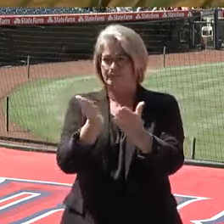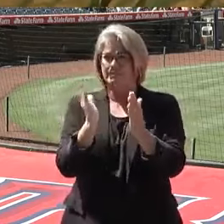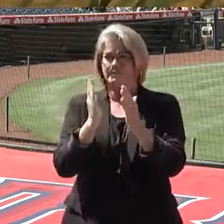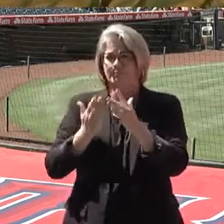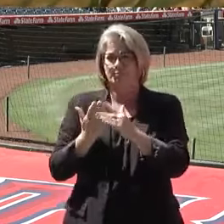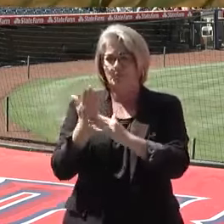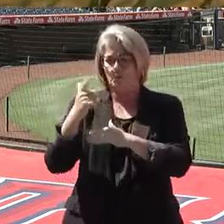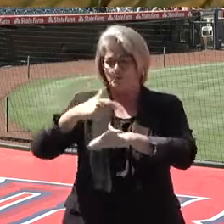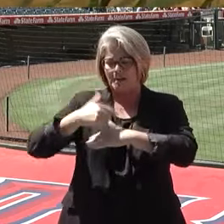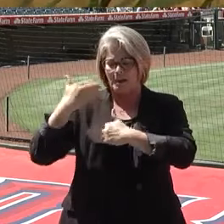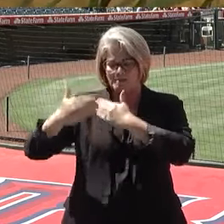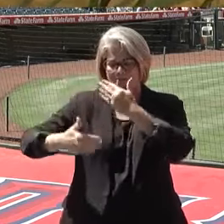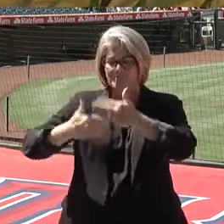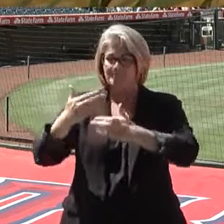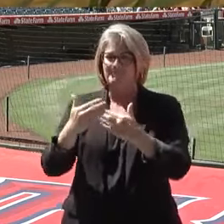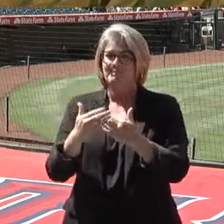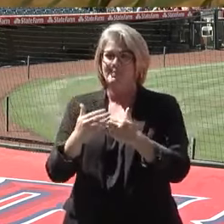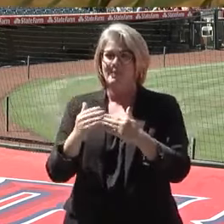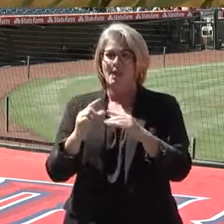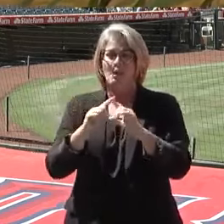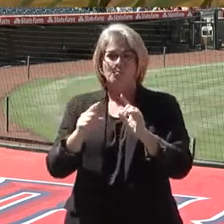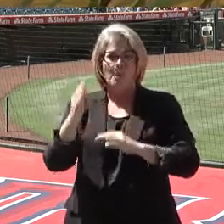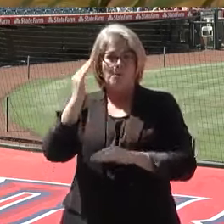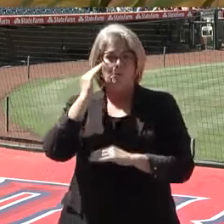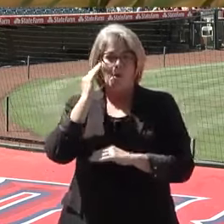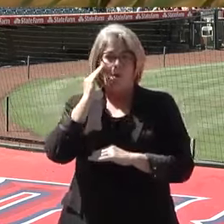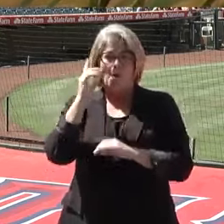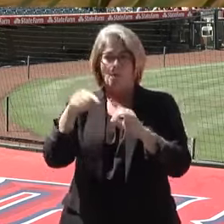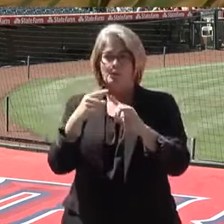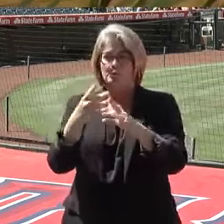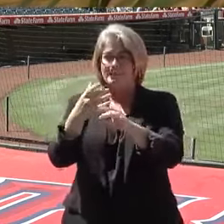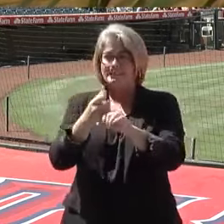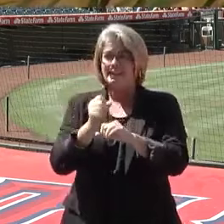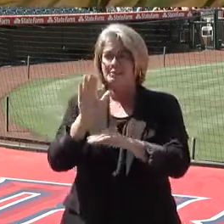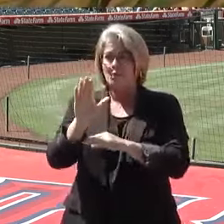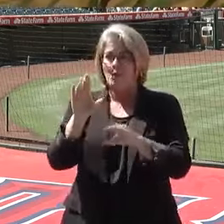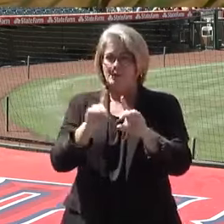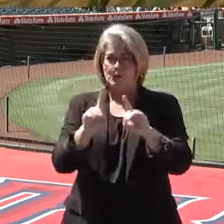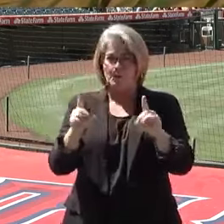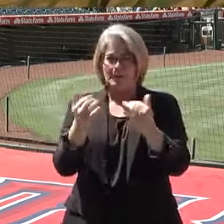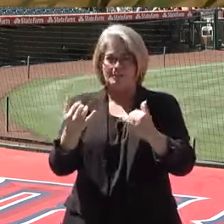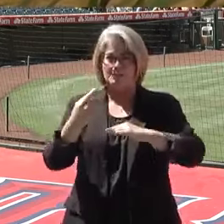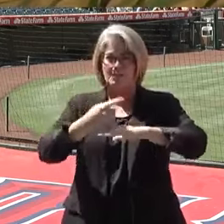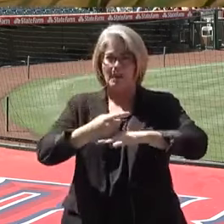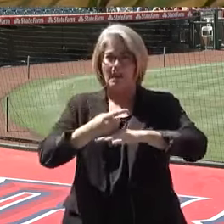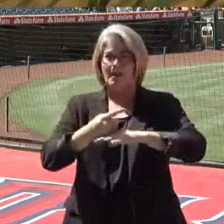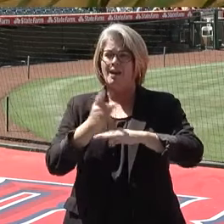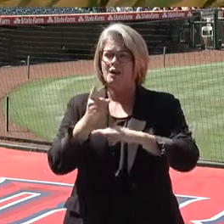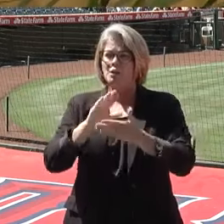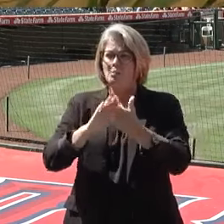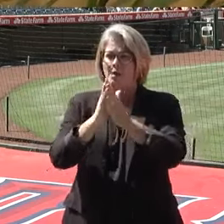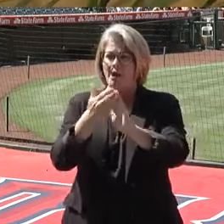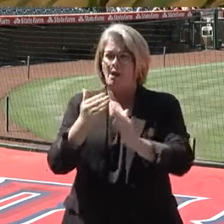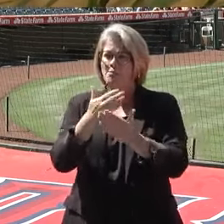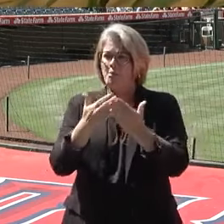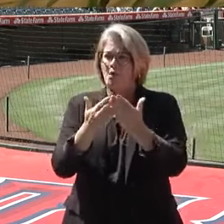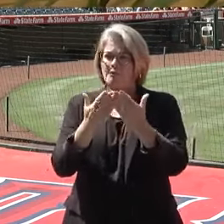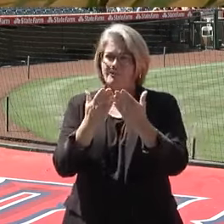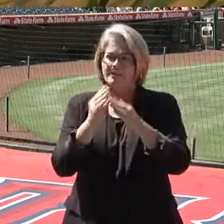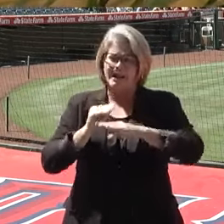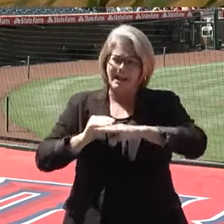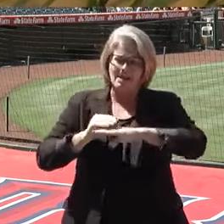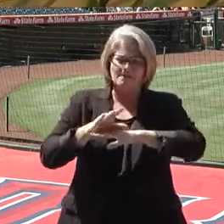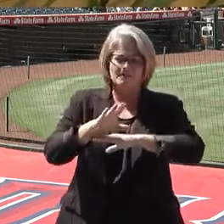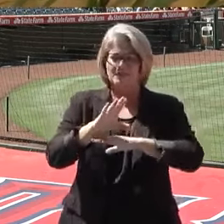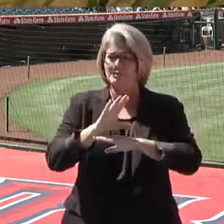you receive your degrees today, you become part of an impressive and influential alumni community that is more